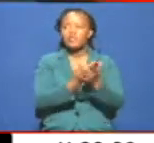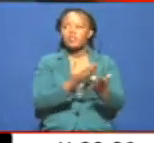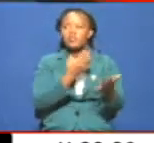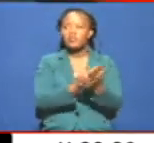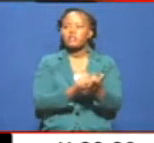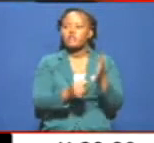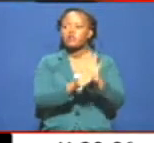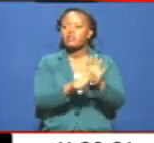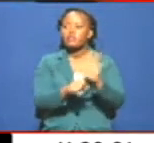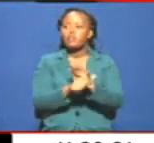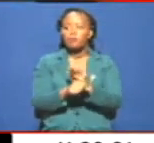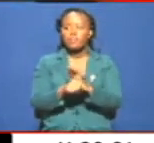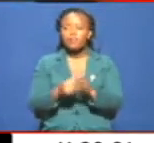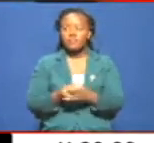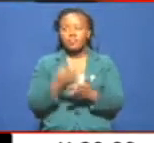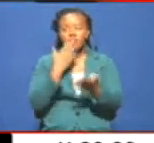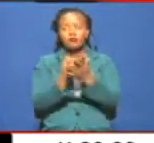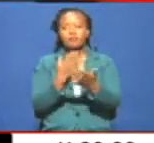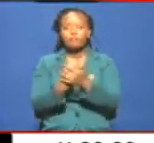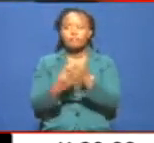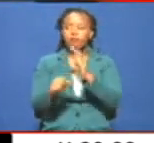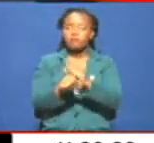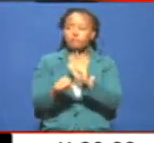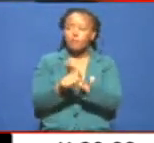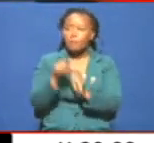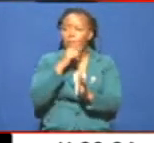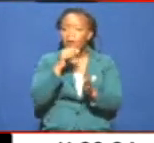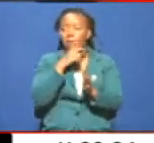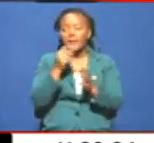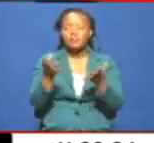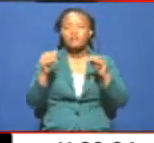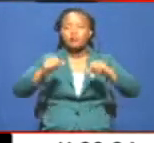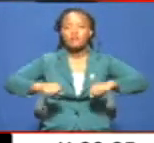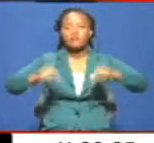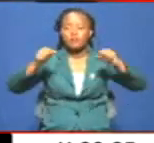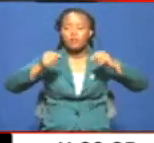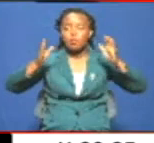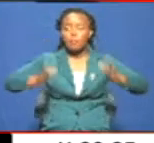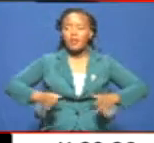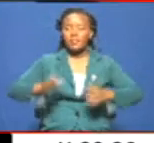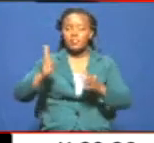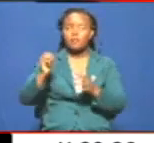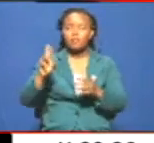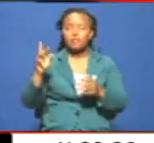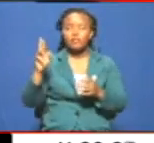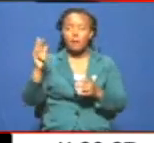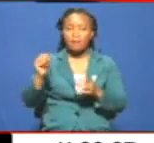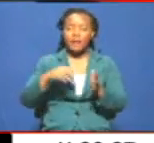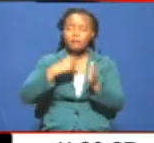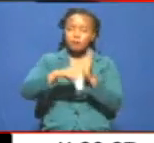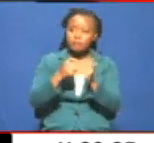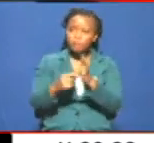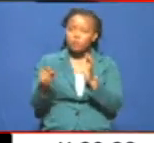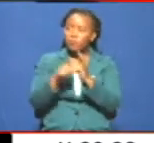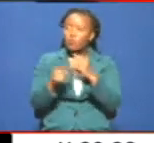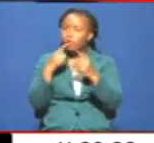thoughts. Asante. Asante sana. That is Kelvin Wambugu, the client relationship manager at Burn Manufacturing. We have been talking about matters clean